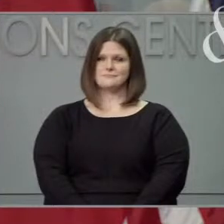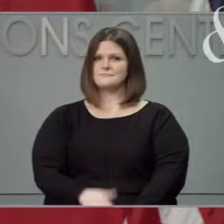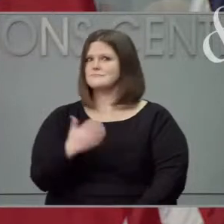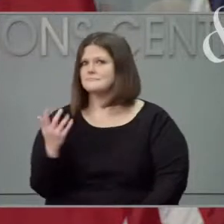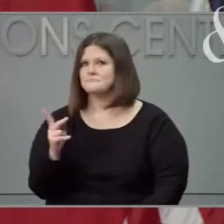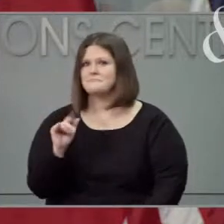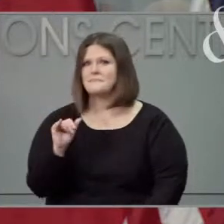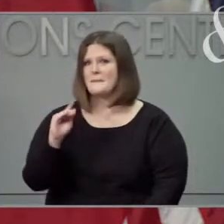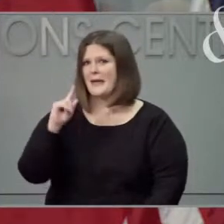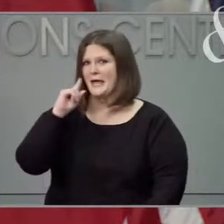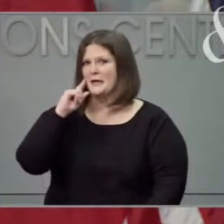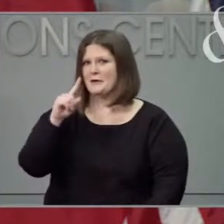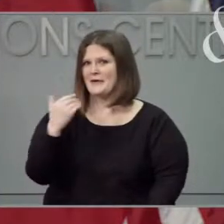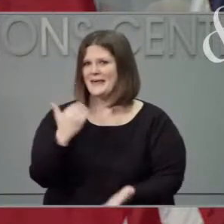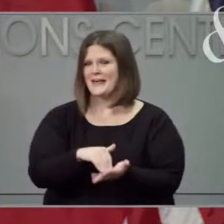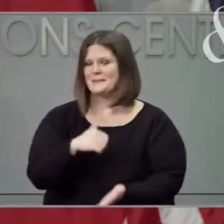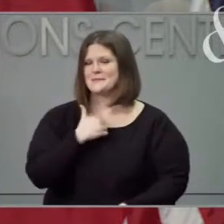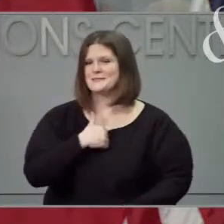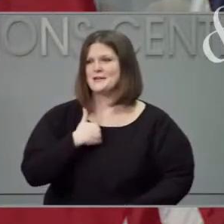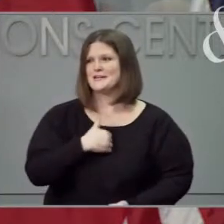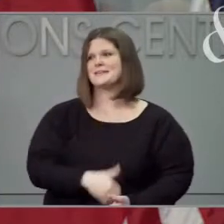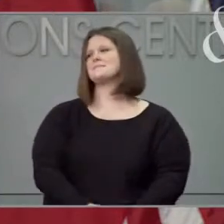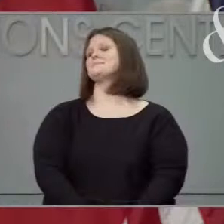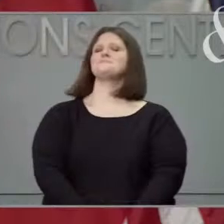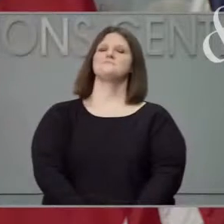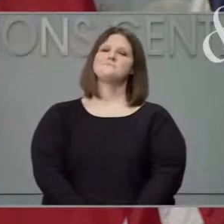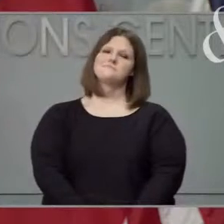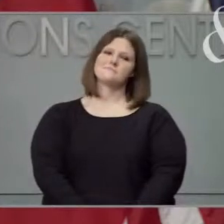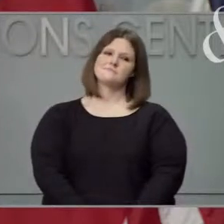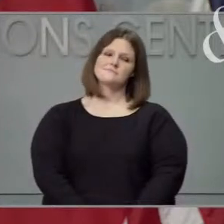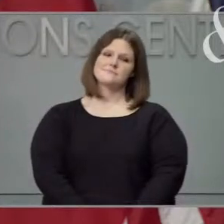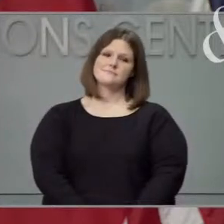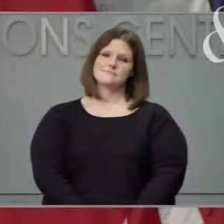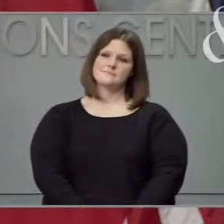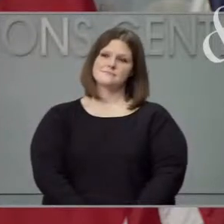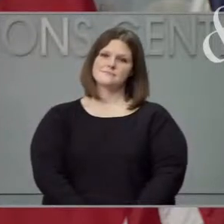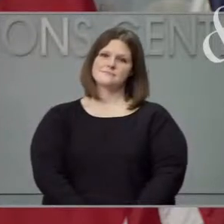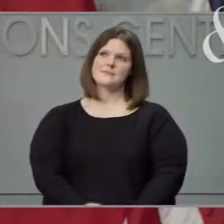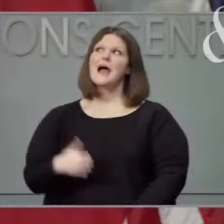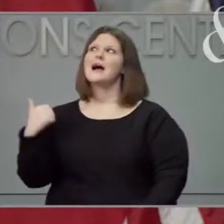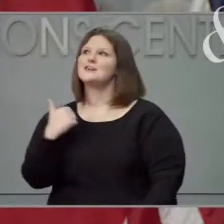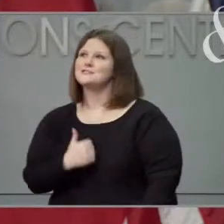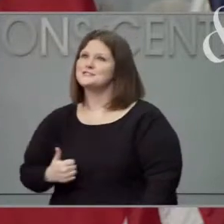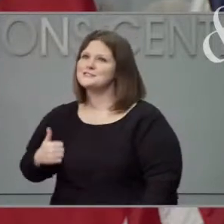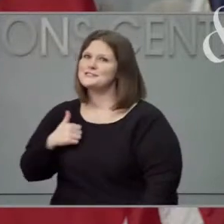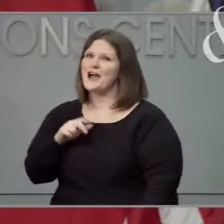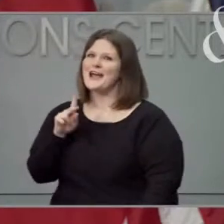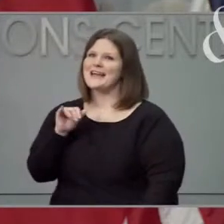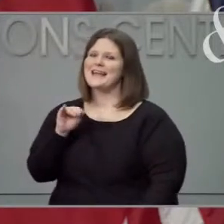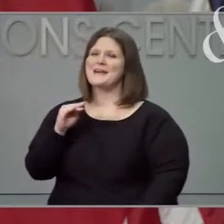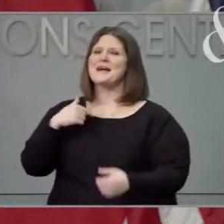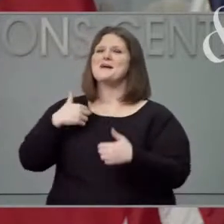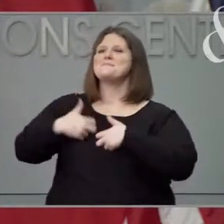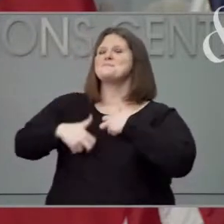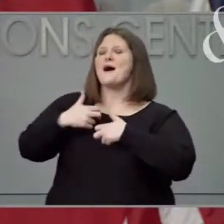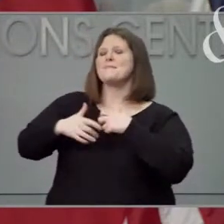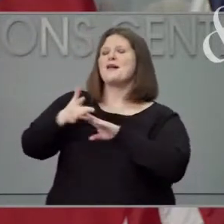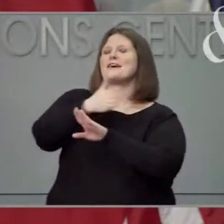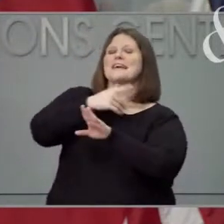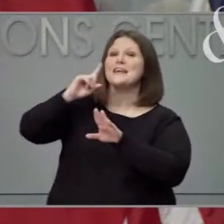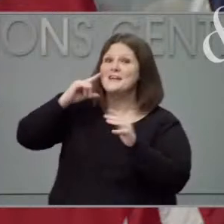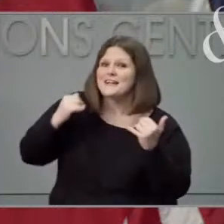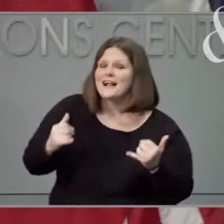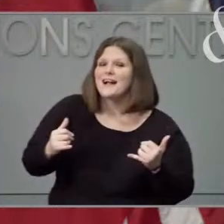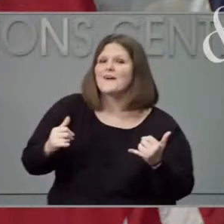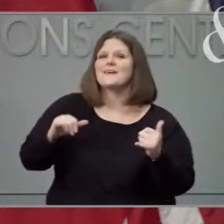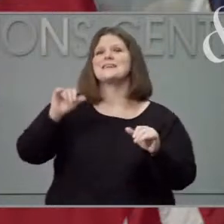Not able to hear you, Kim. Sorry. I apologize for the problems earlier. Can you hear me now?